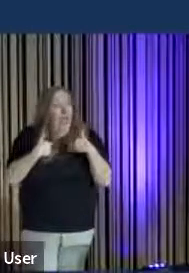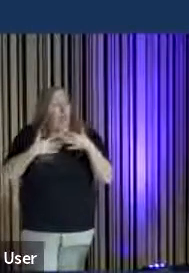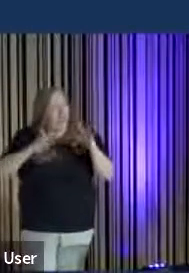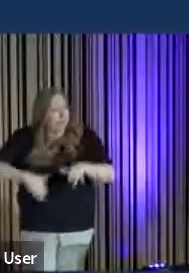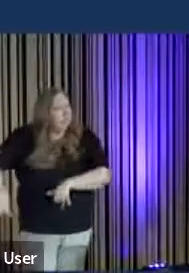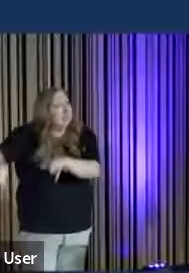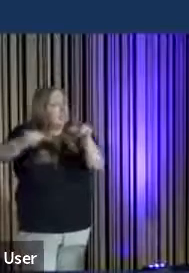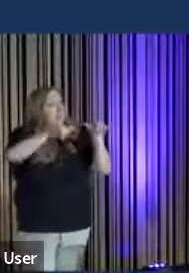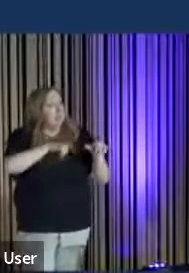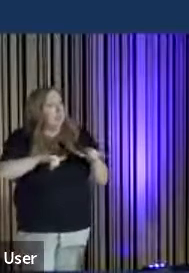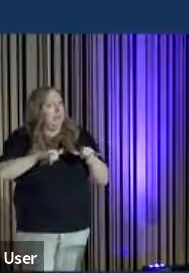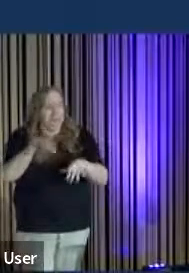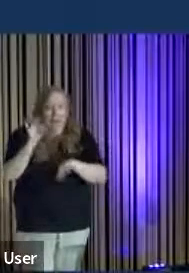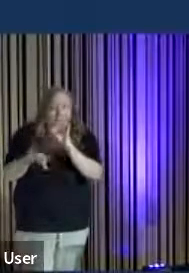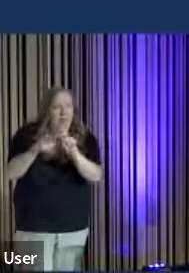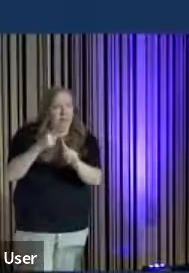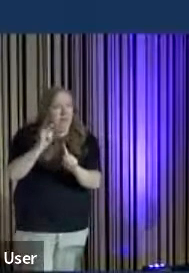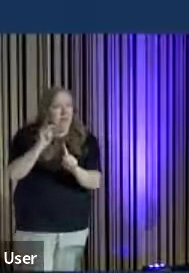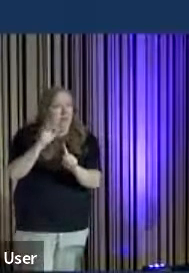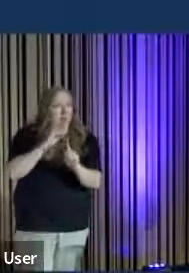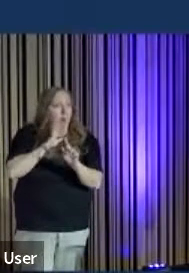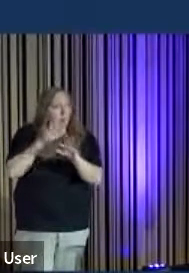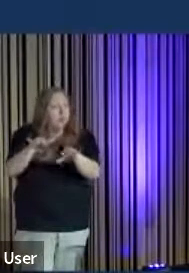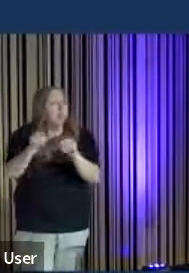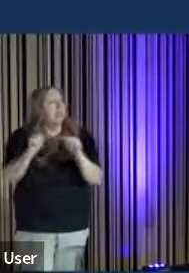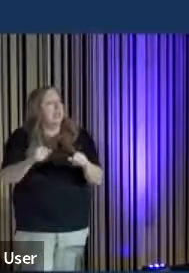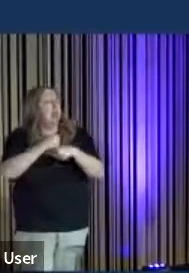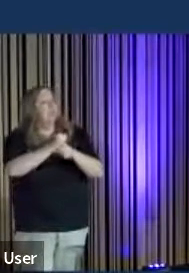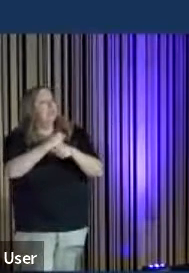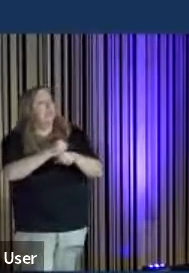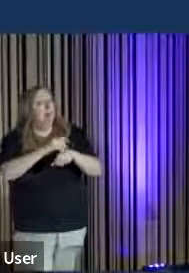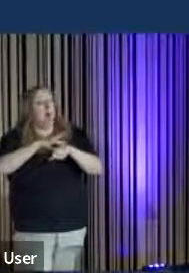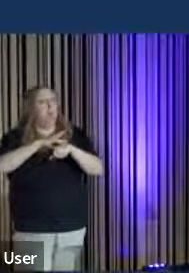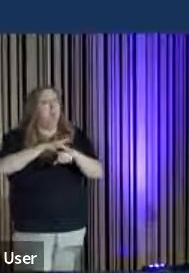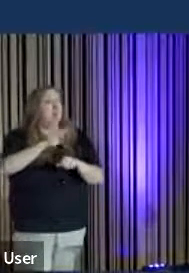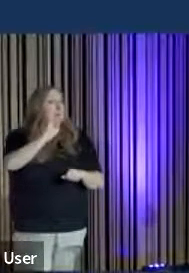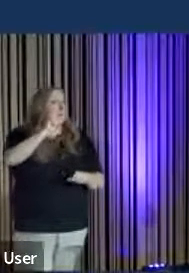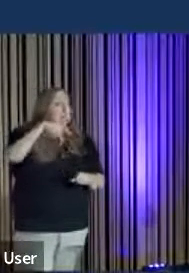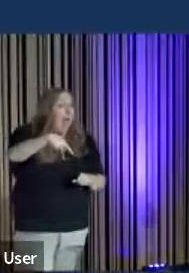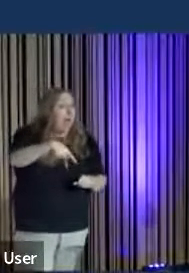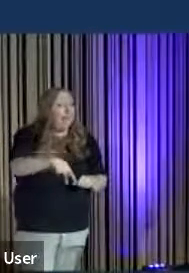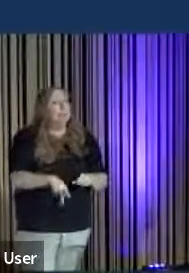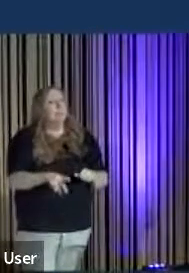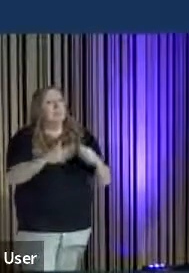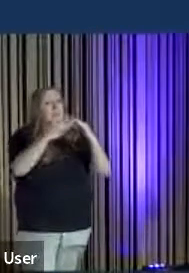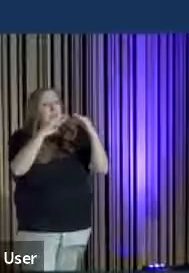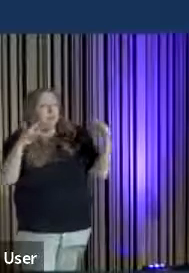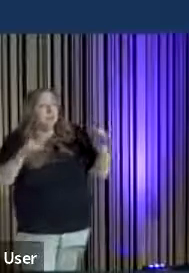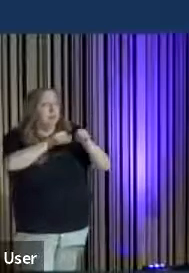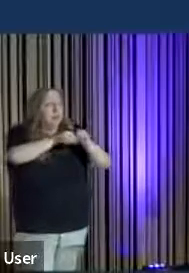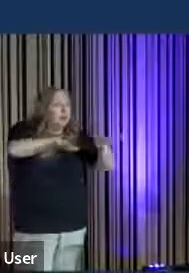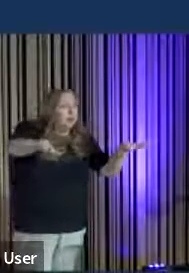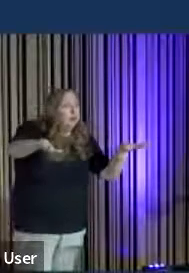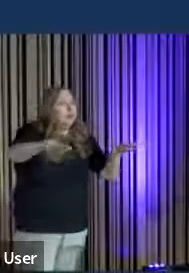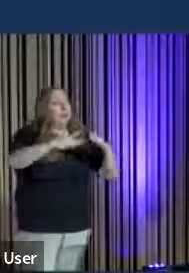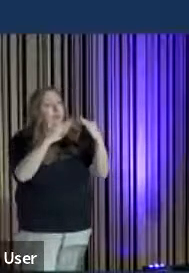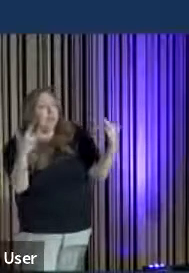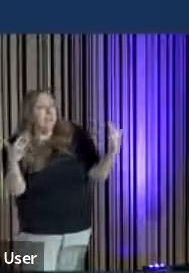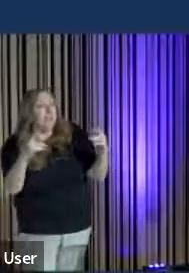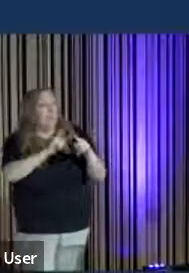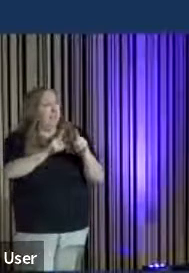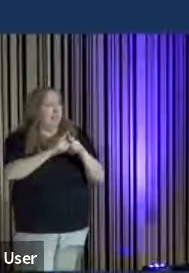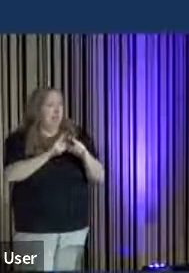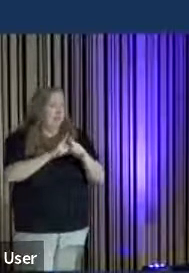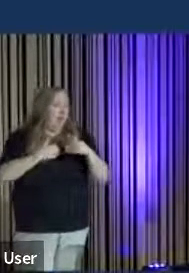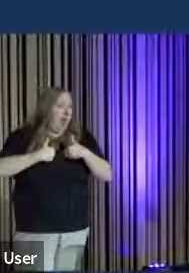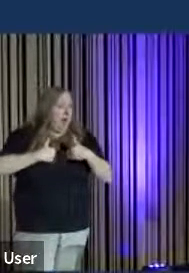uniform sampling, where we can generate global maps of the distributions and diversity of different kinds of